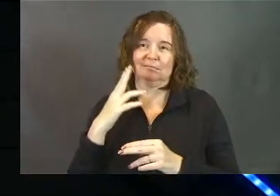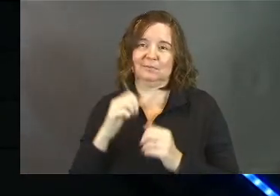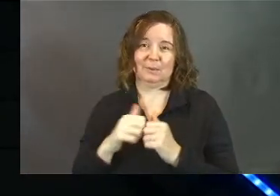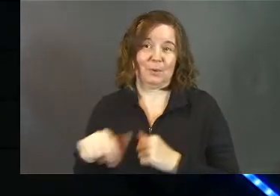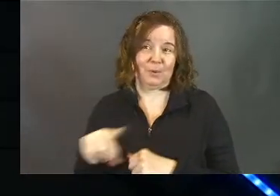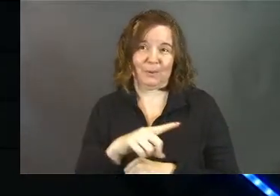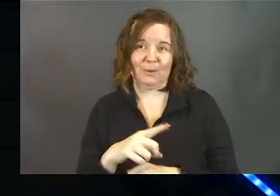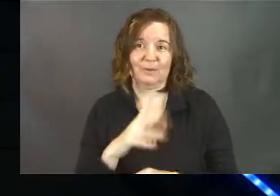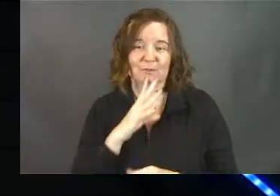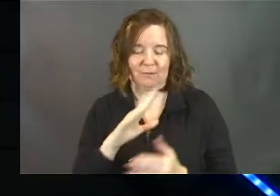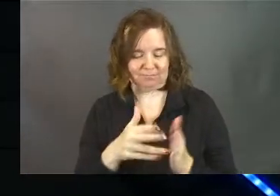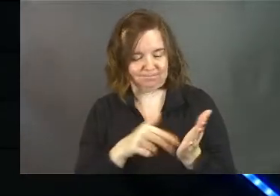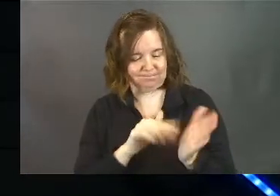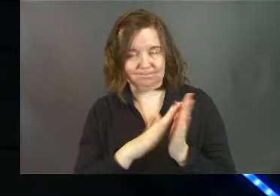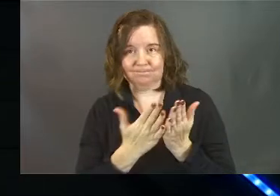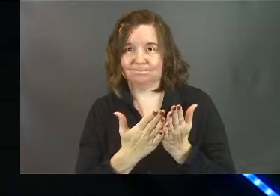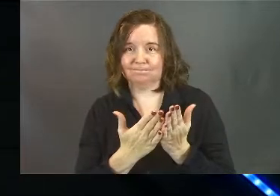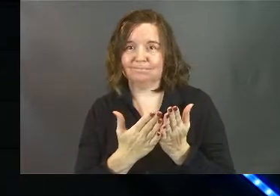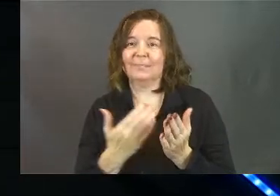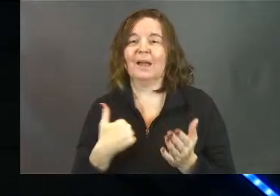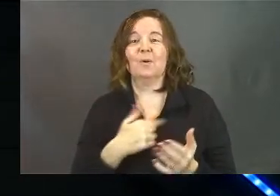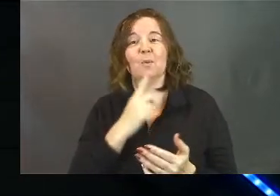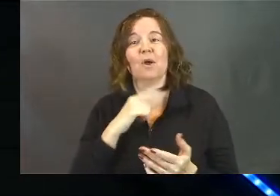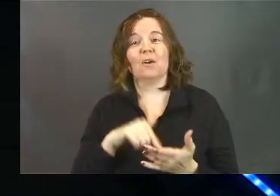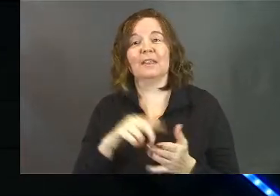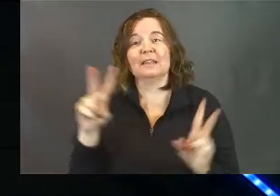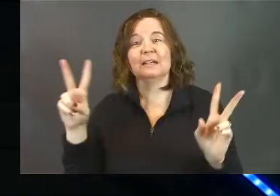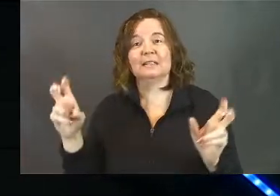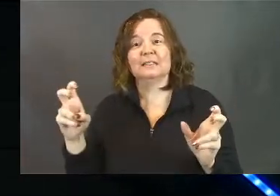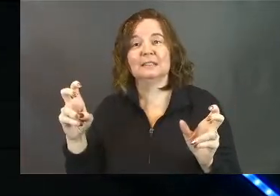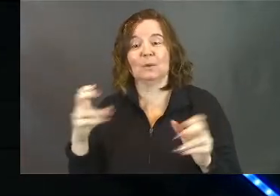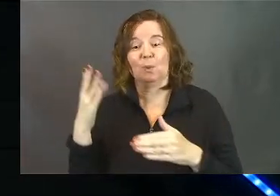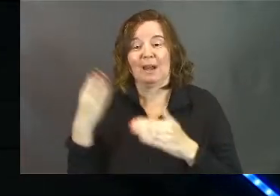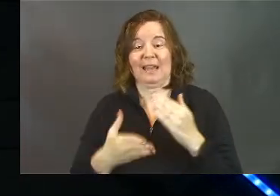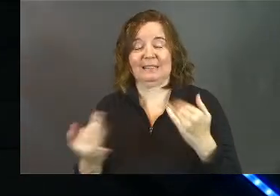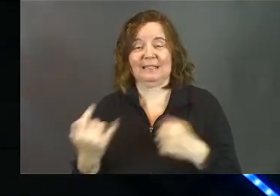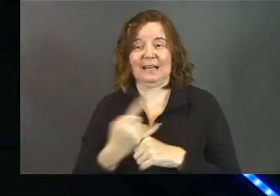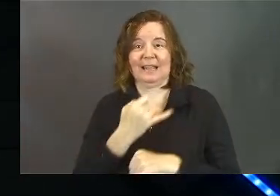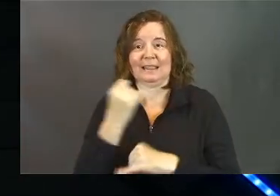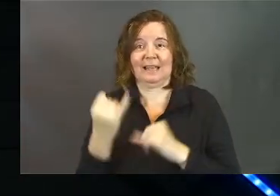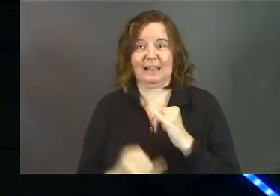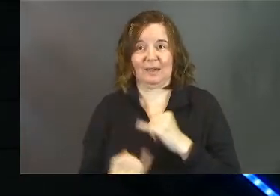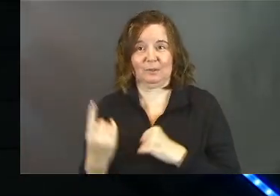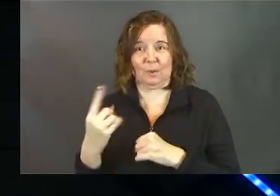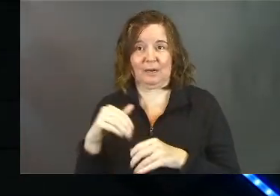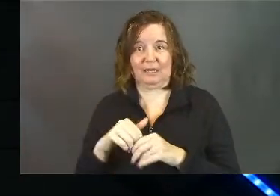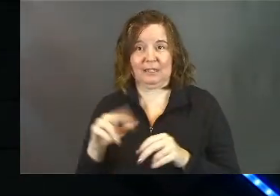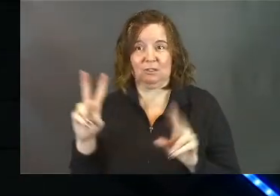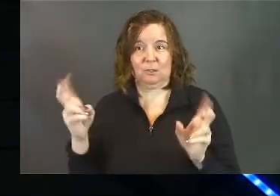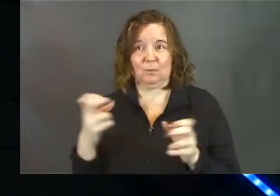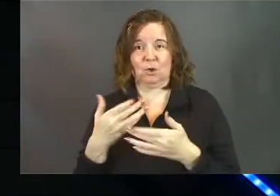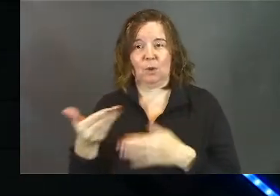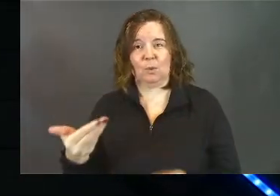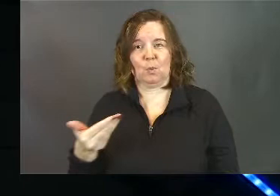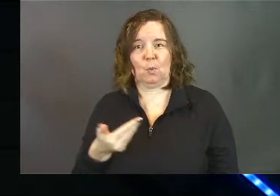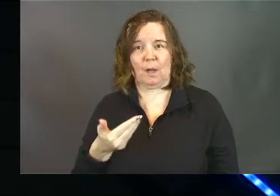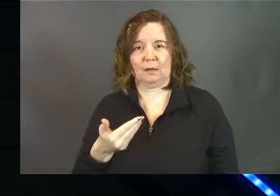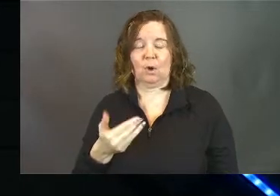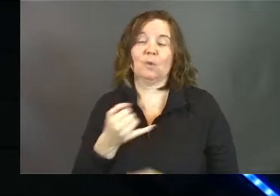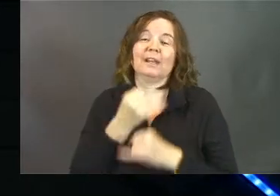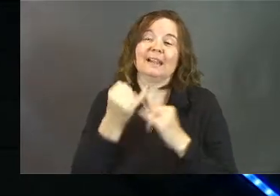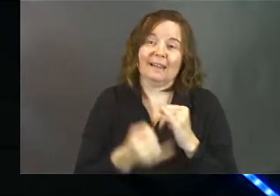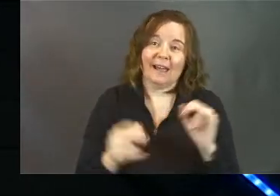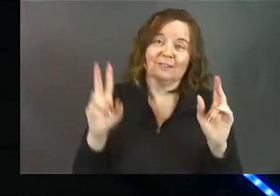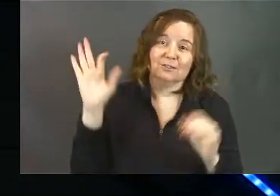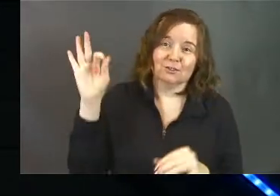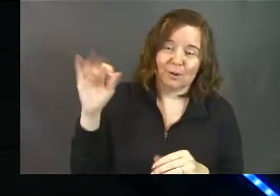get to talk out of God's Word. And we are in this series. We're actually ending it today. This is the last series in this sermon called Welcome, or last